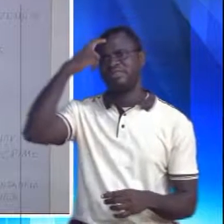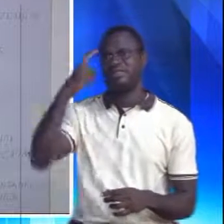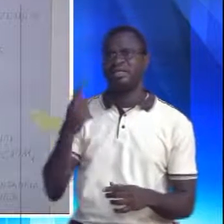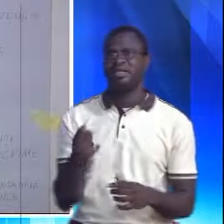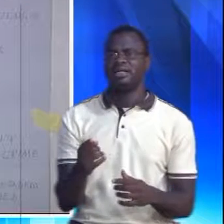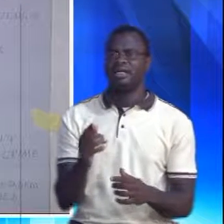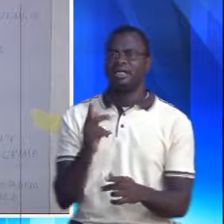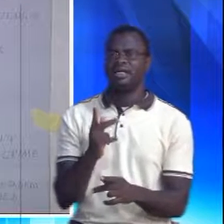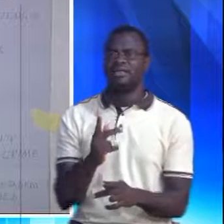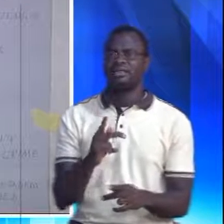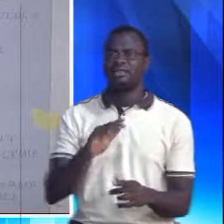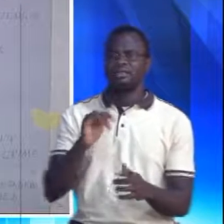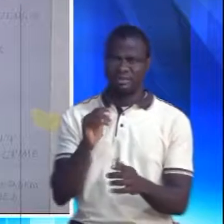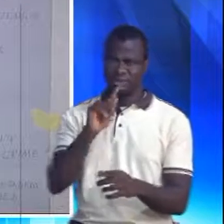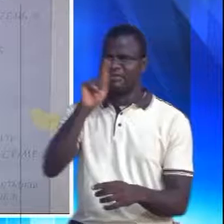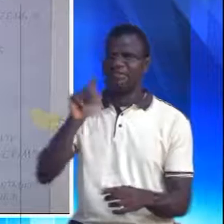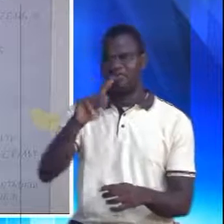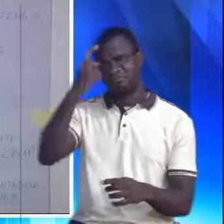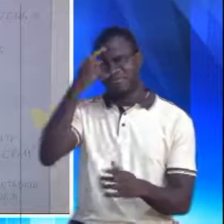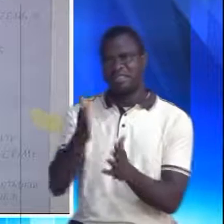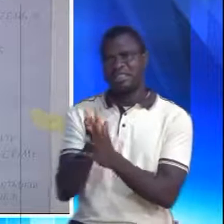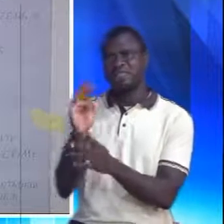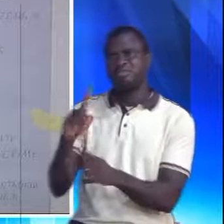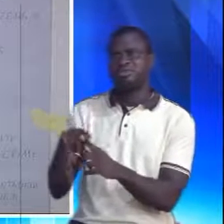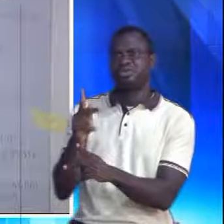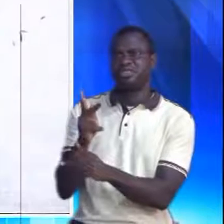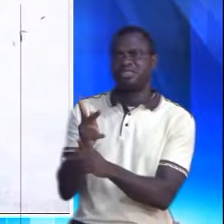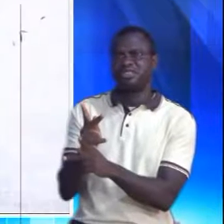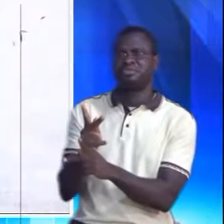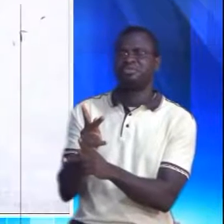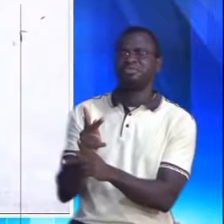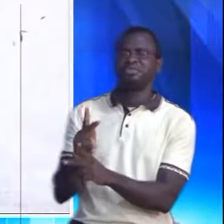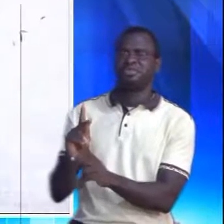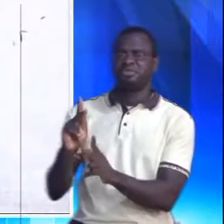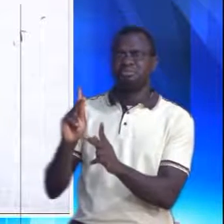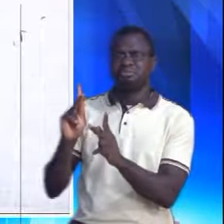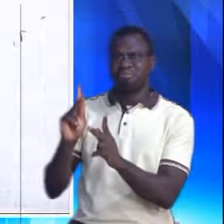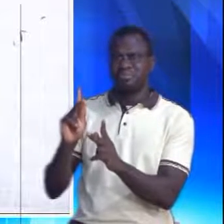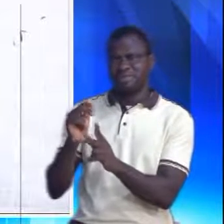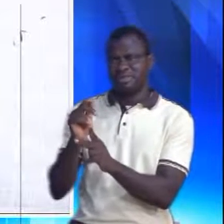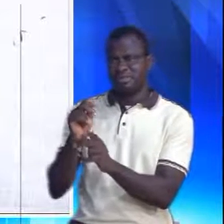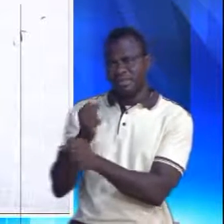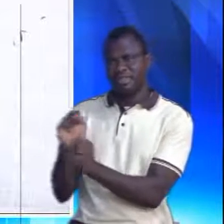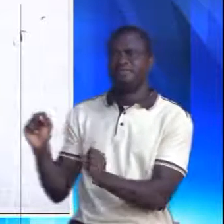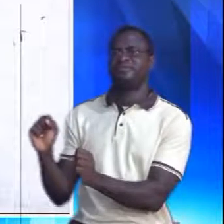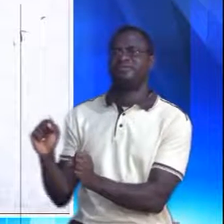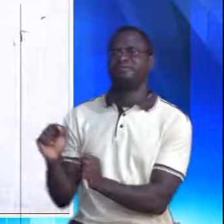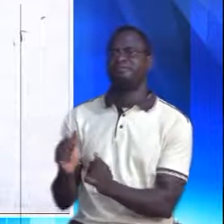when there is a war in any part of this country, there is a problem. Citizens will have their rights